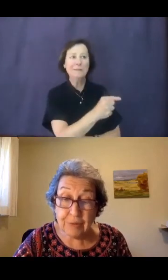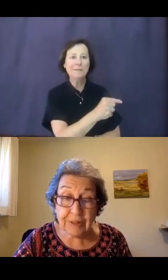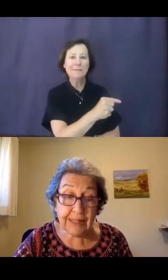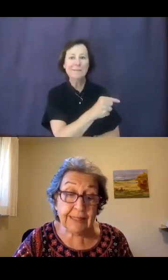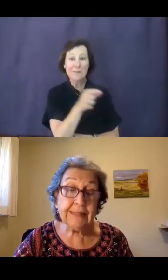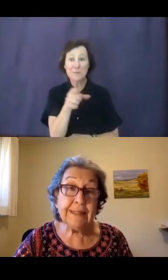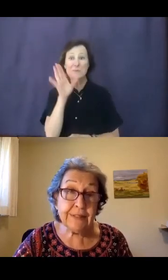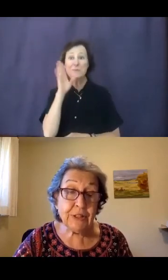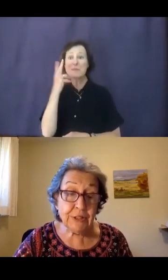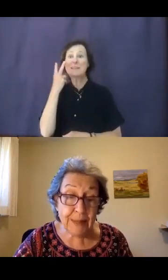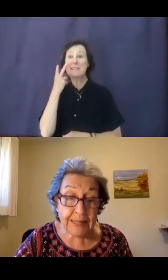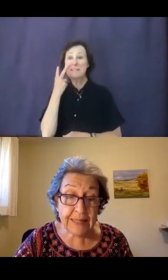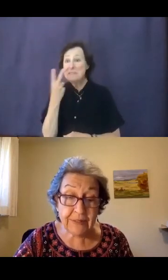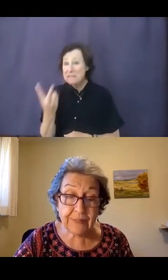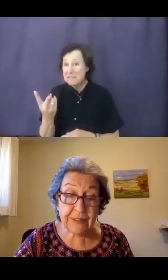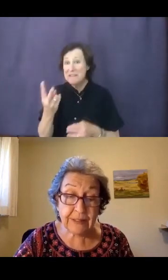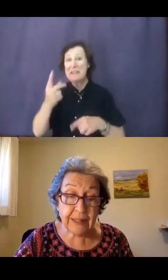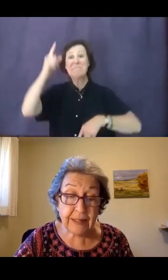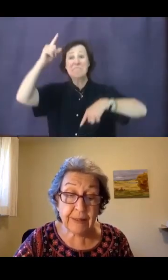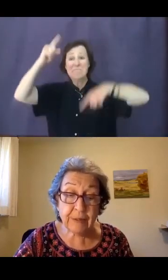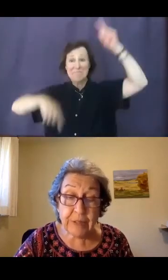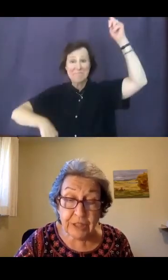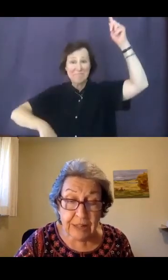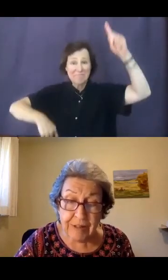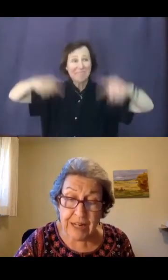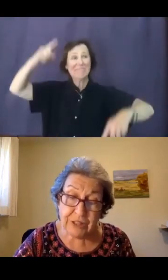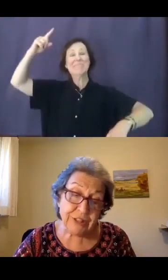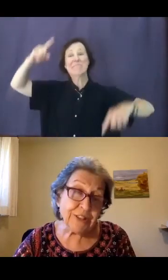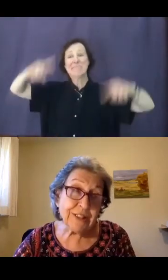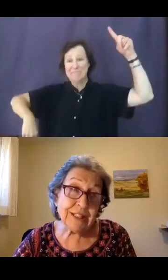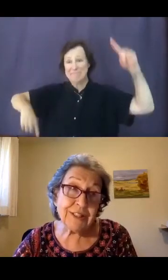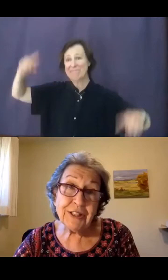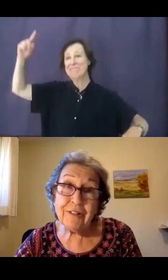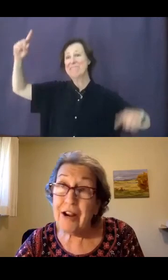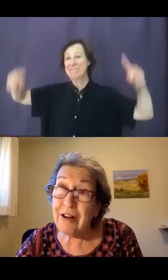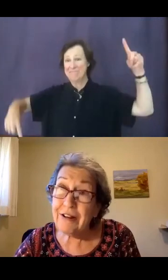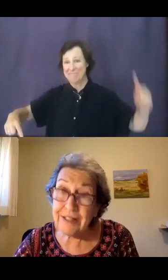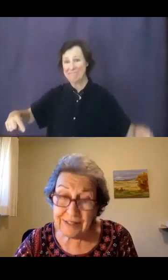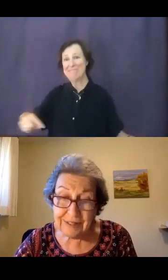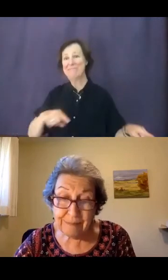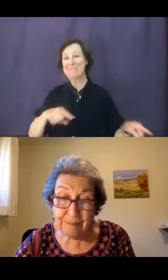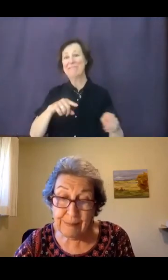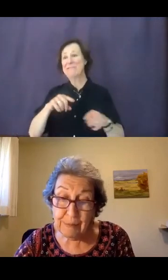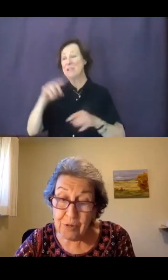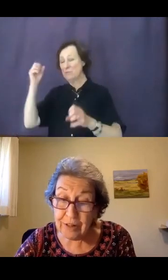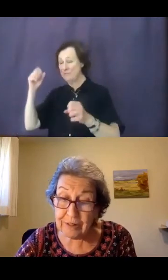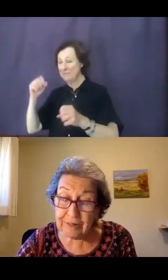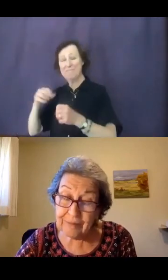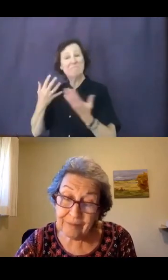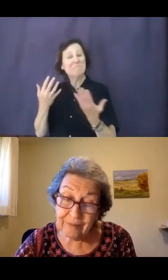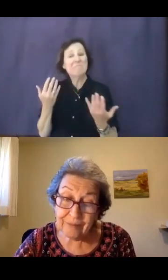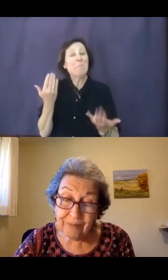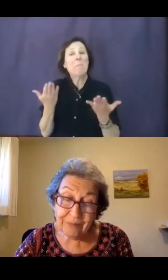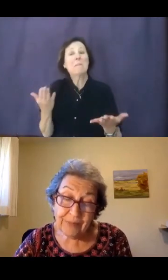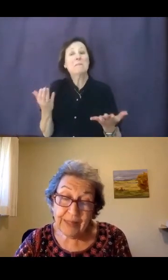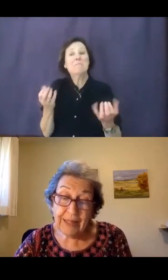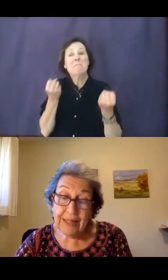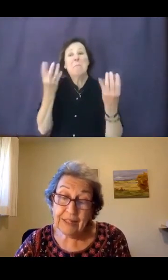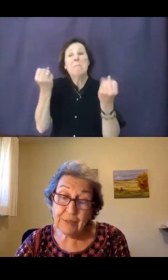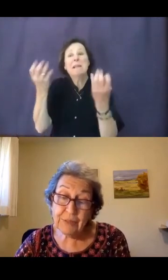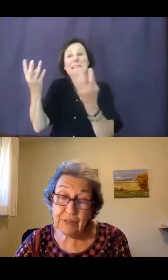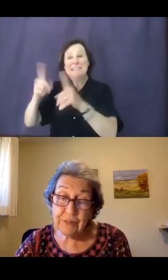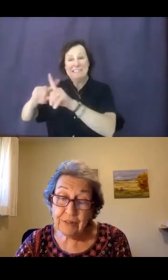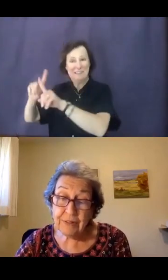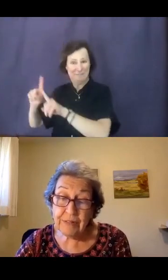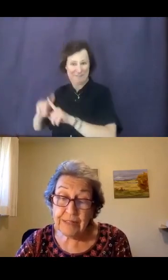and you will get at least as many different creations as there are artists, maybe more. And